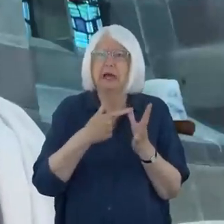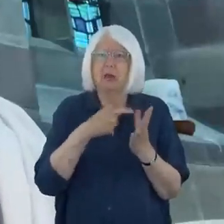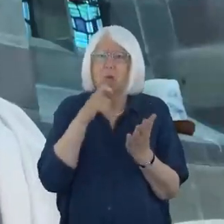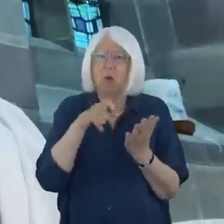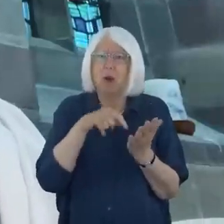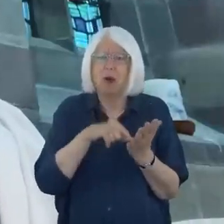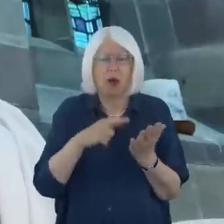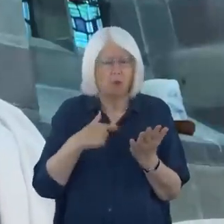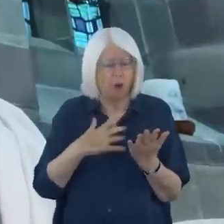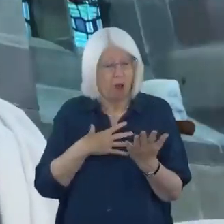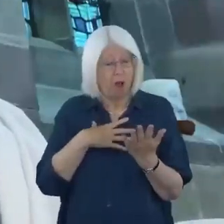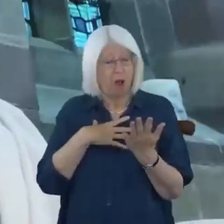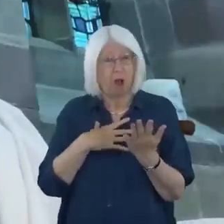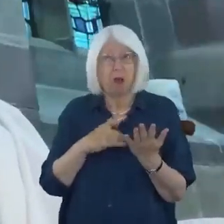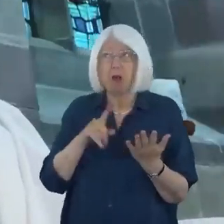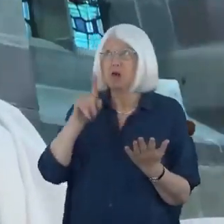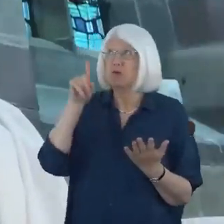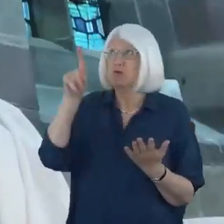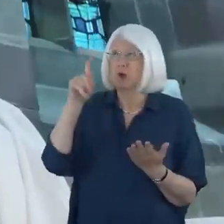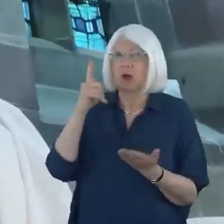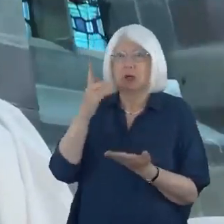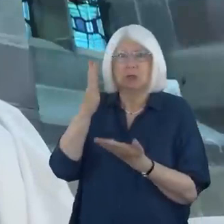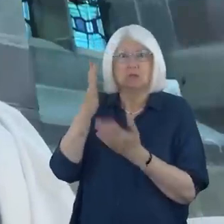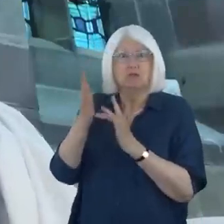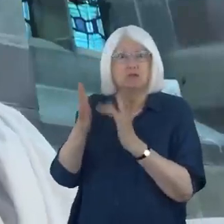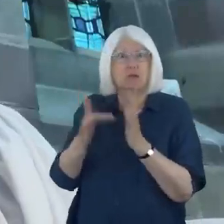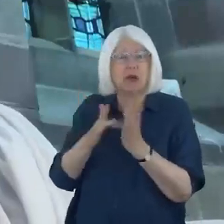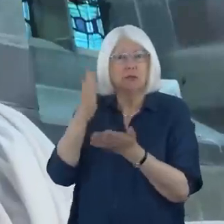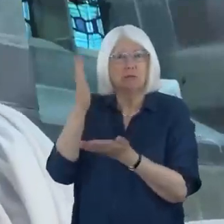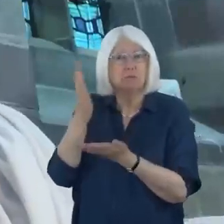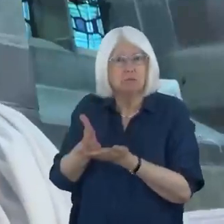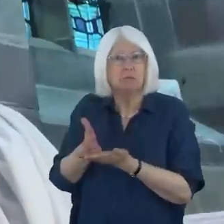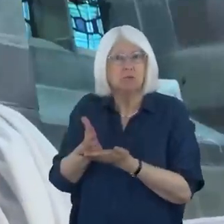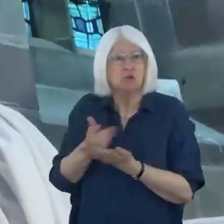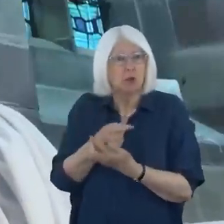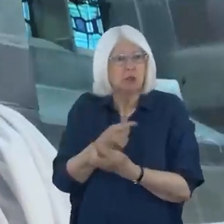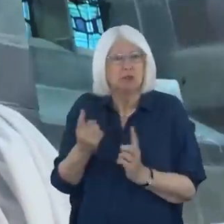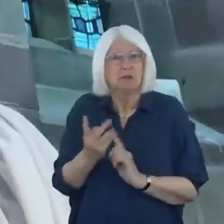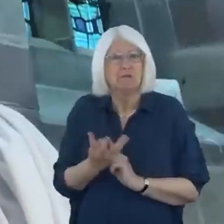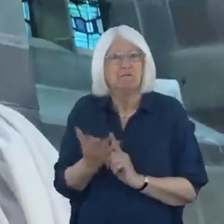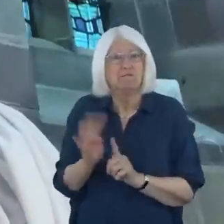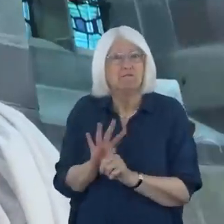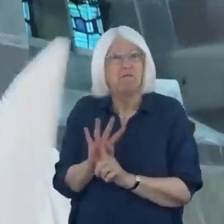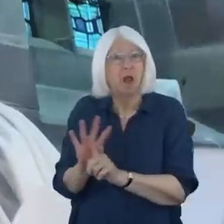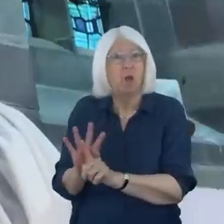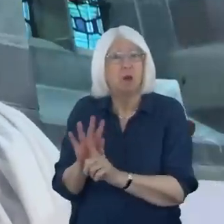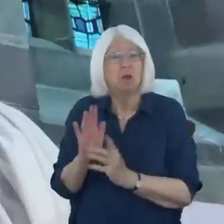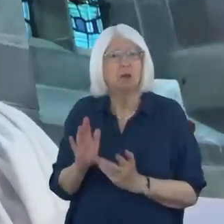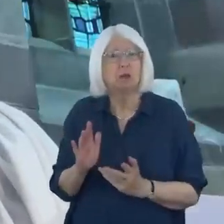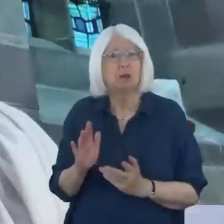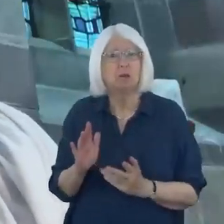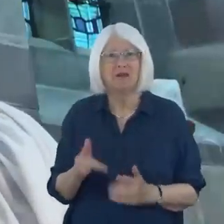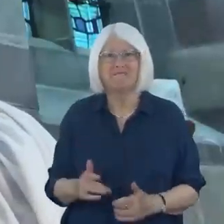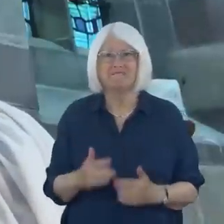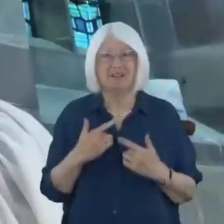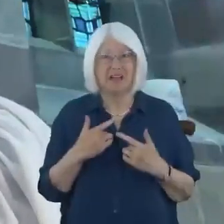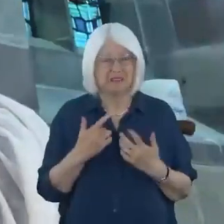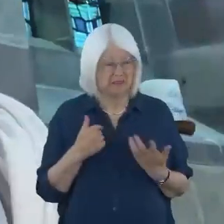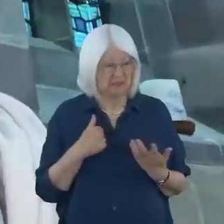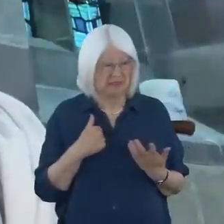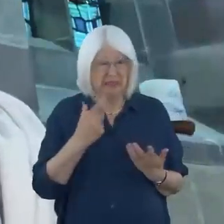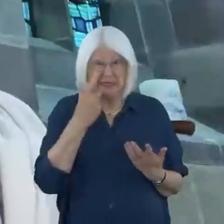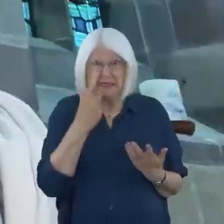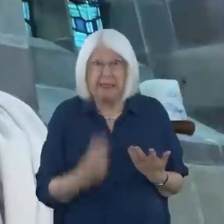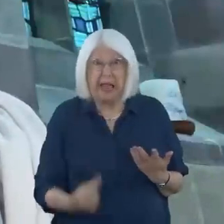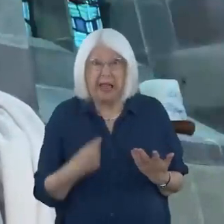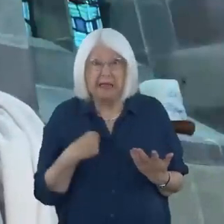trust that Christ places in his followers. Yet at the same time, I felt wholly inadequate to